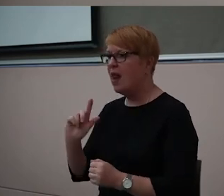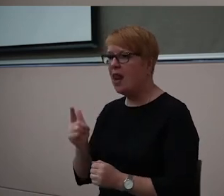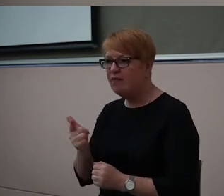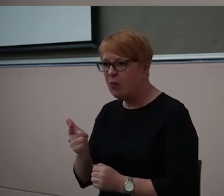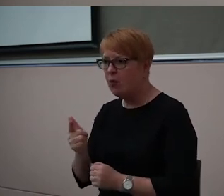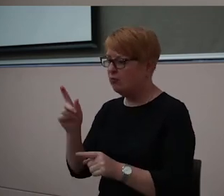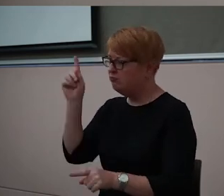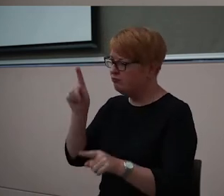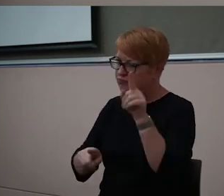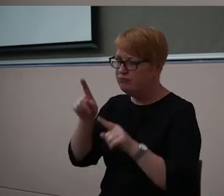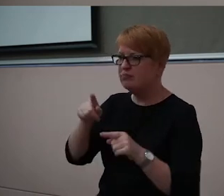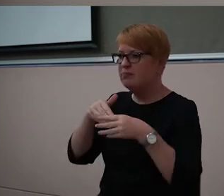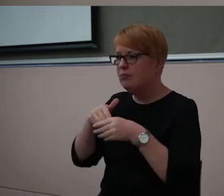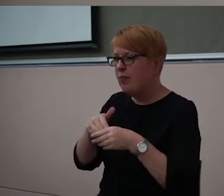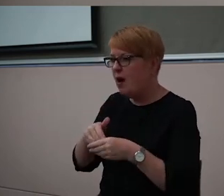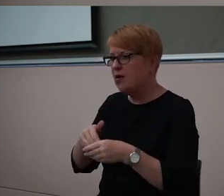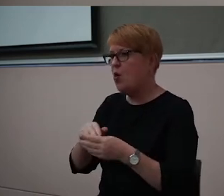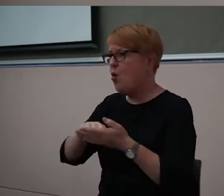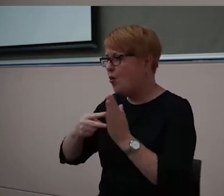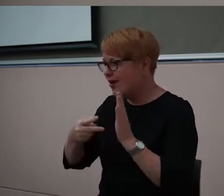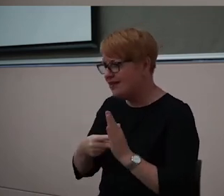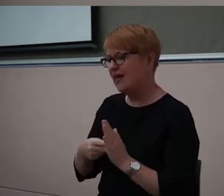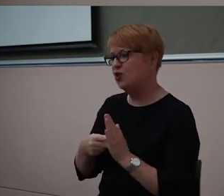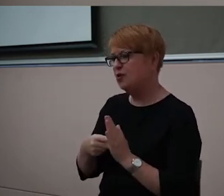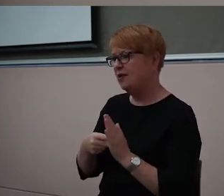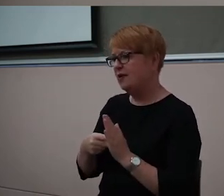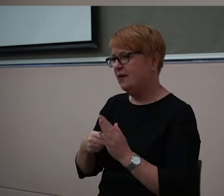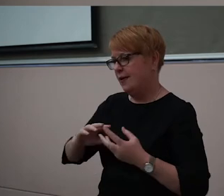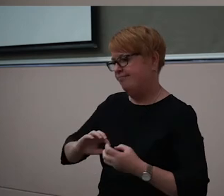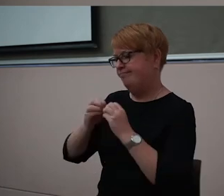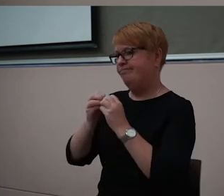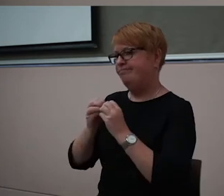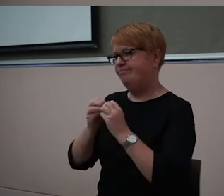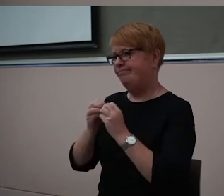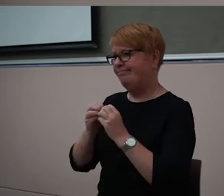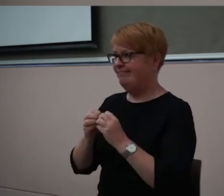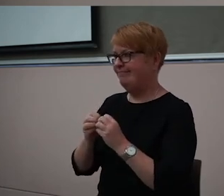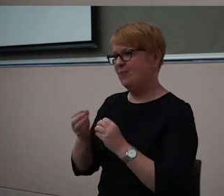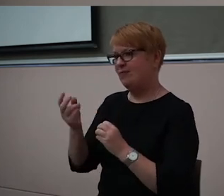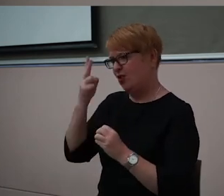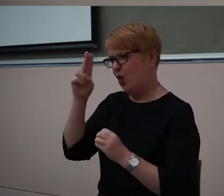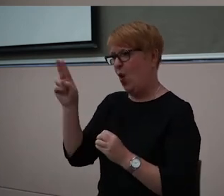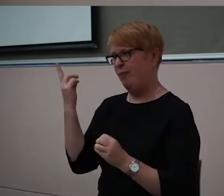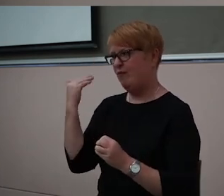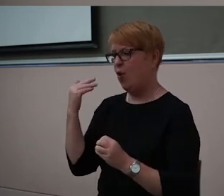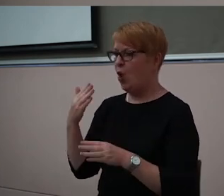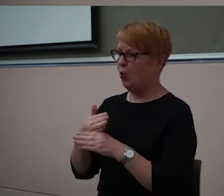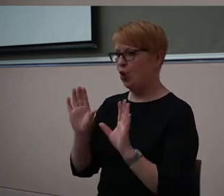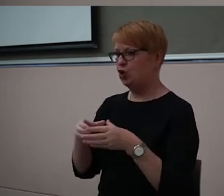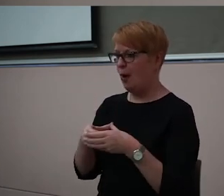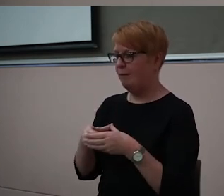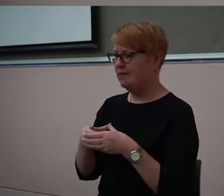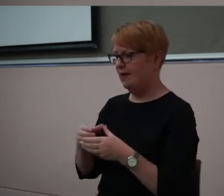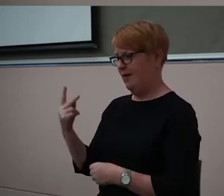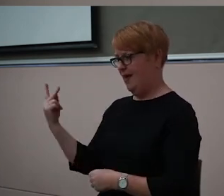Enough to be commissioned to make a short film, and at that time I had no idea how to create film.